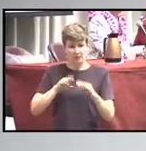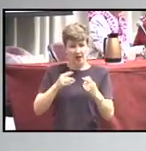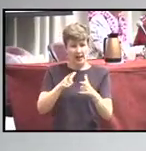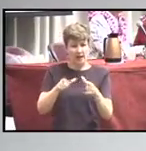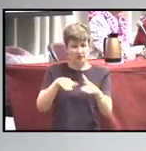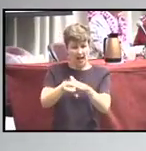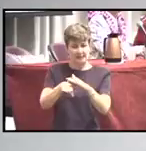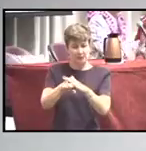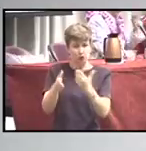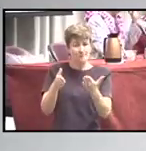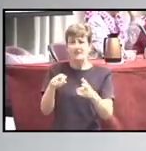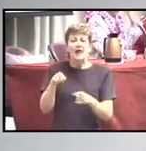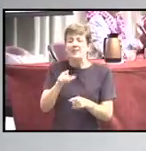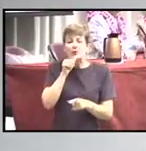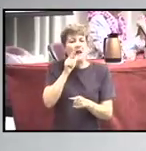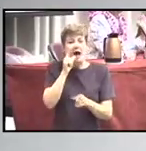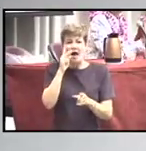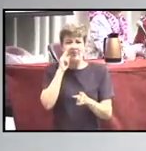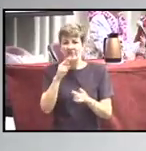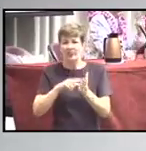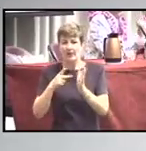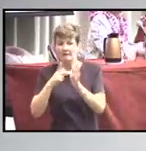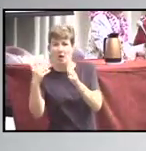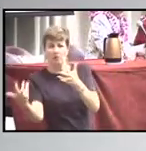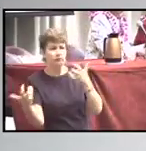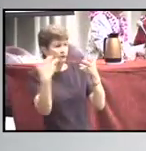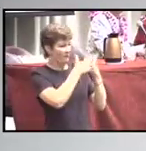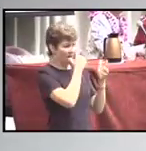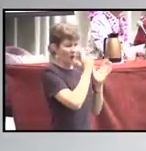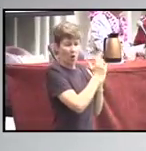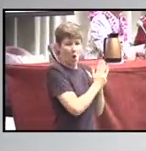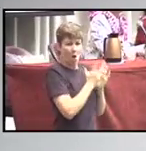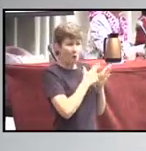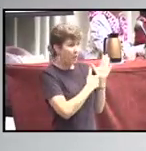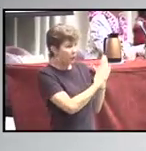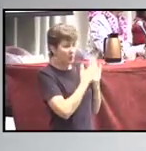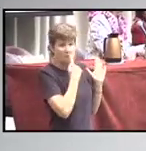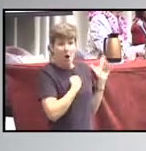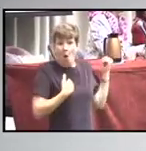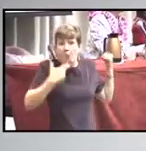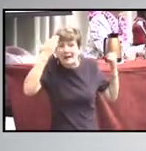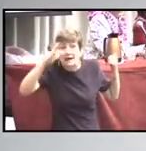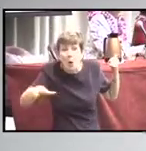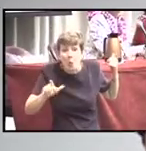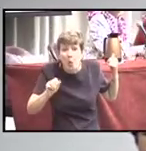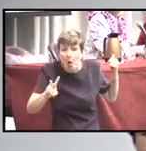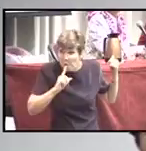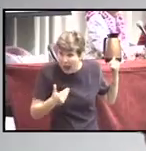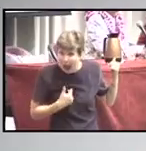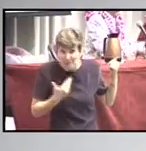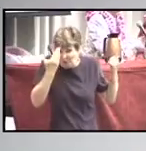language access services. They weren't even thinking in terms of what their legal requirements were. We didn't know there was a law.